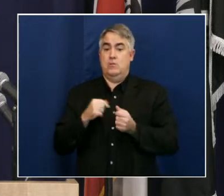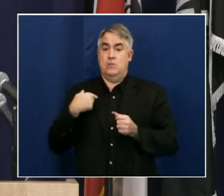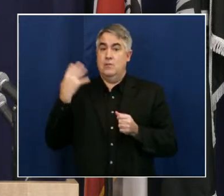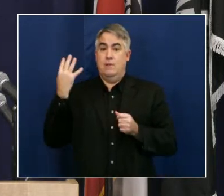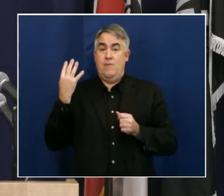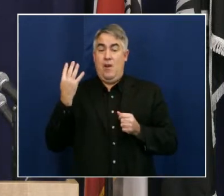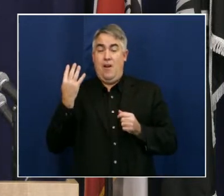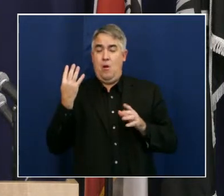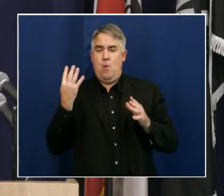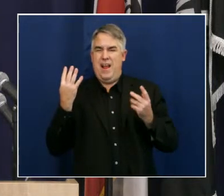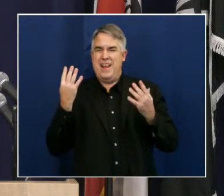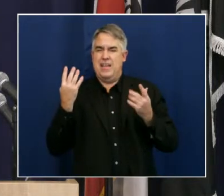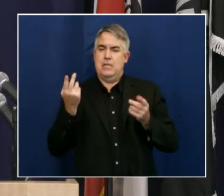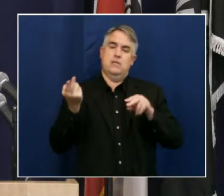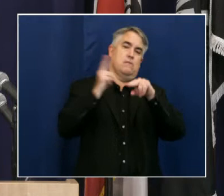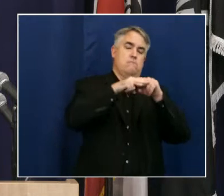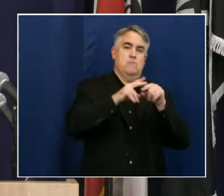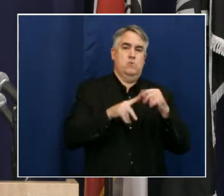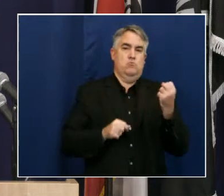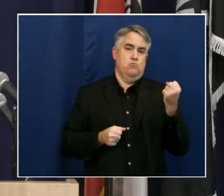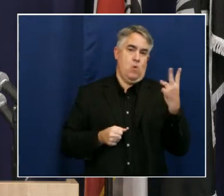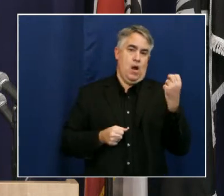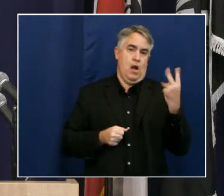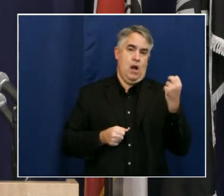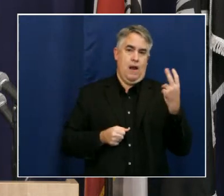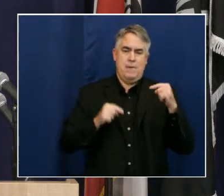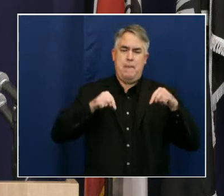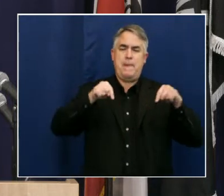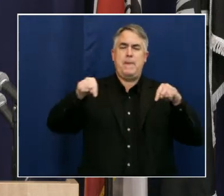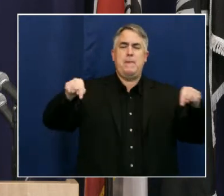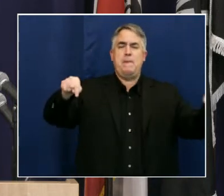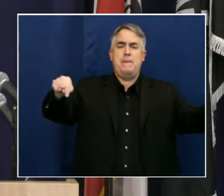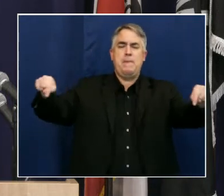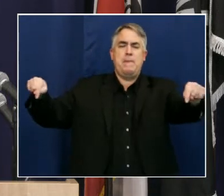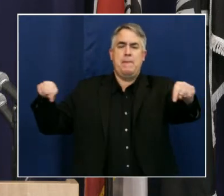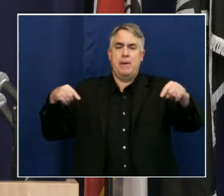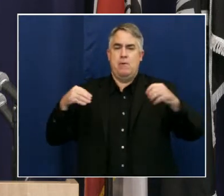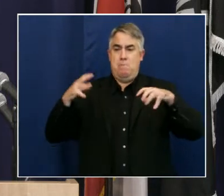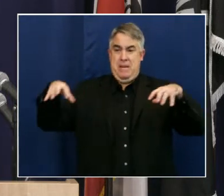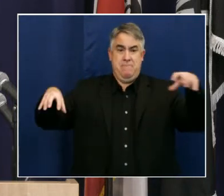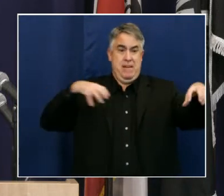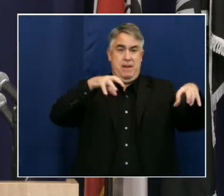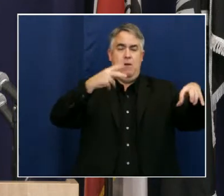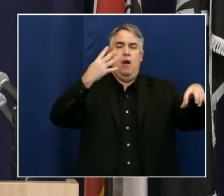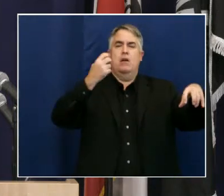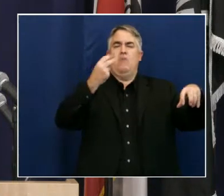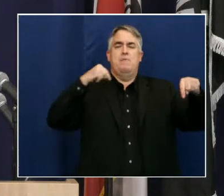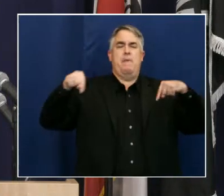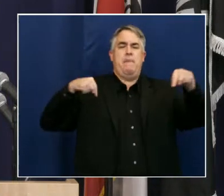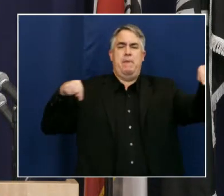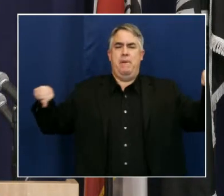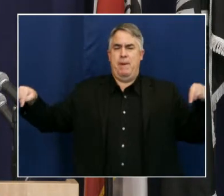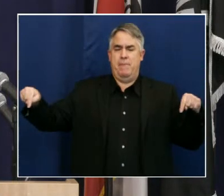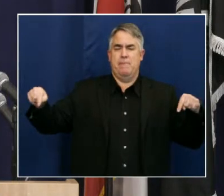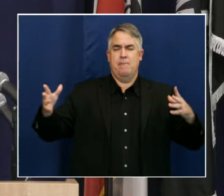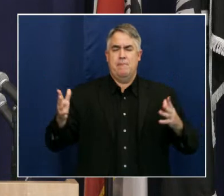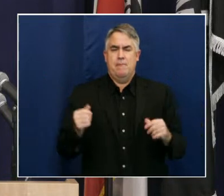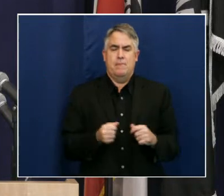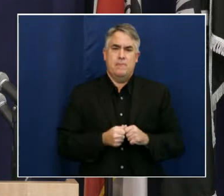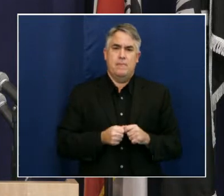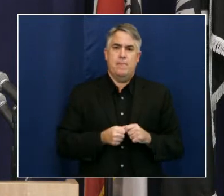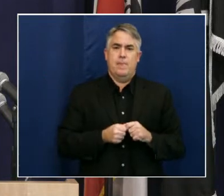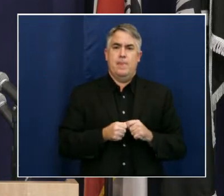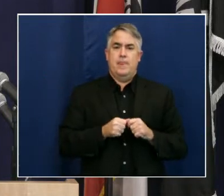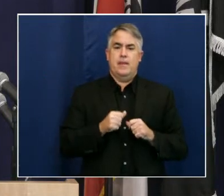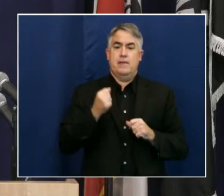Again, countywide, all of those, both superstations and pods, will be eligible to, folks can sign up for via